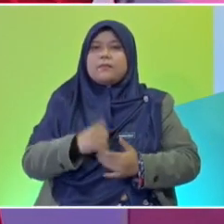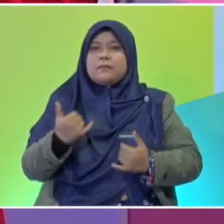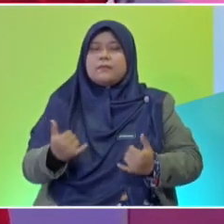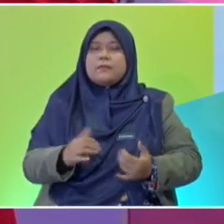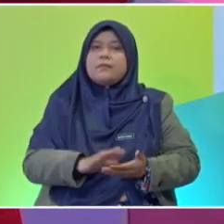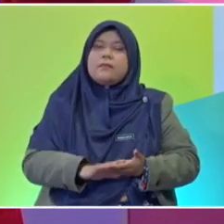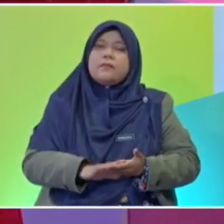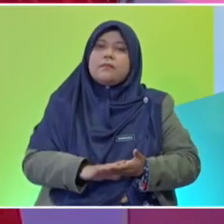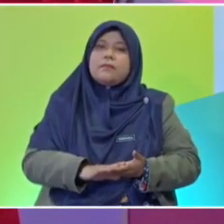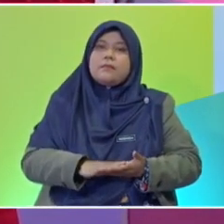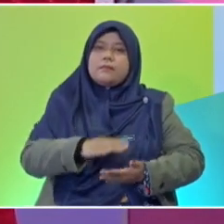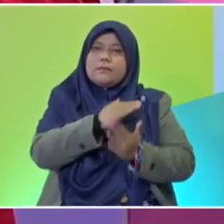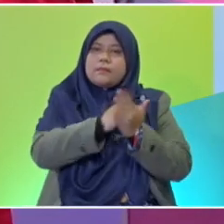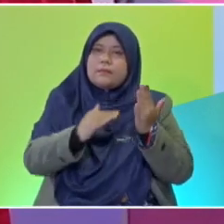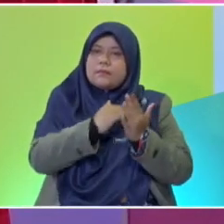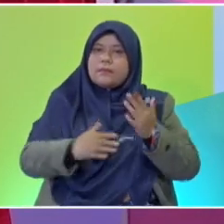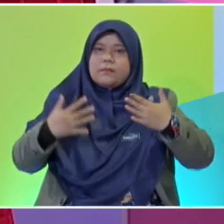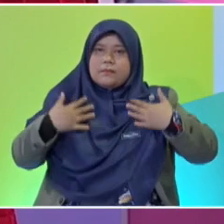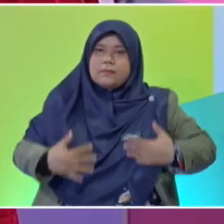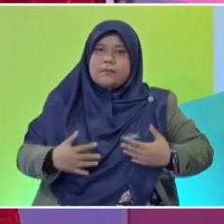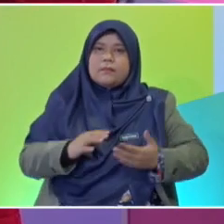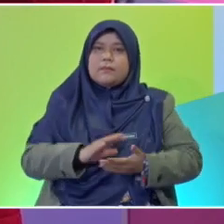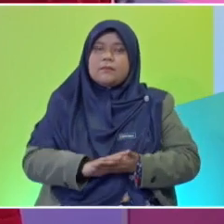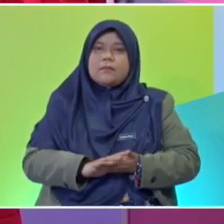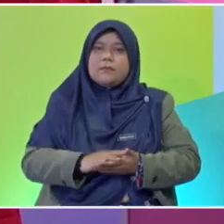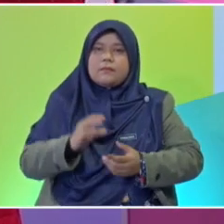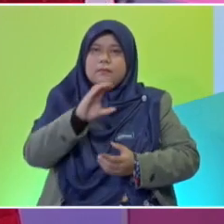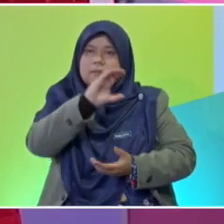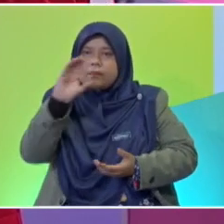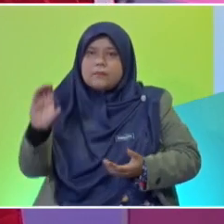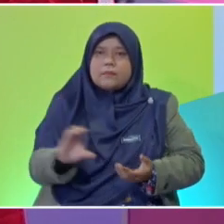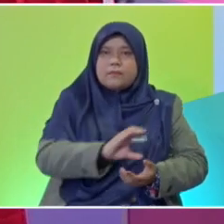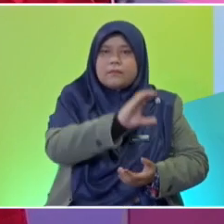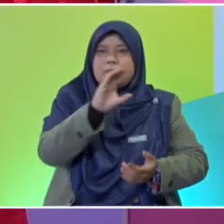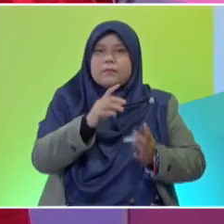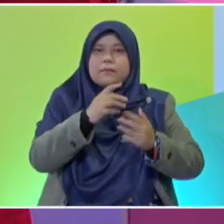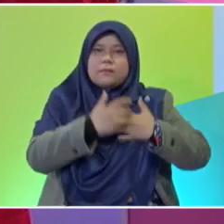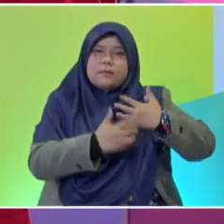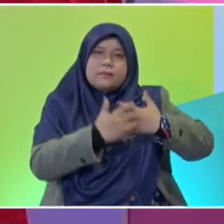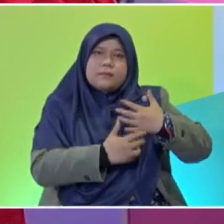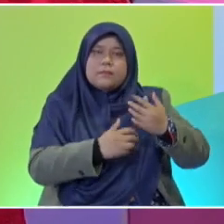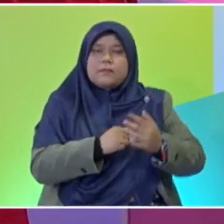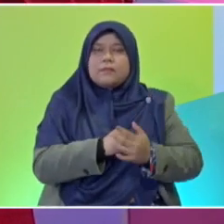4 main parts of our body that are involved in blood circulatory system, the heart, the lungs, the blood vessels,